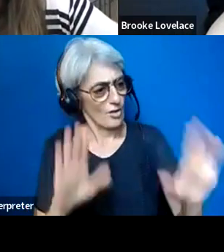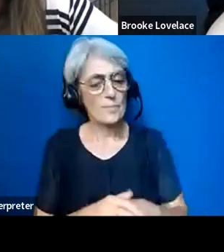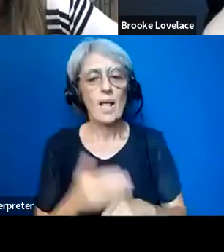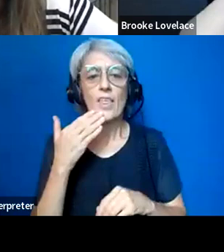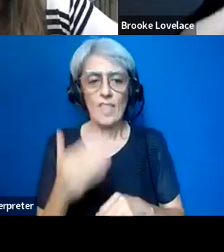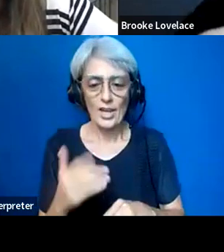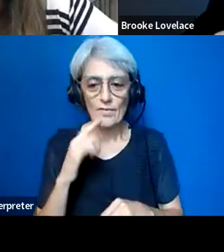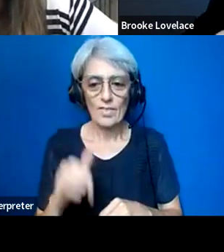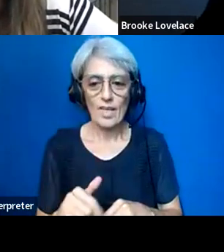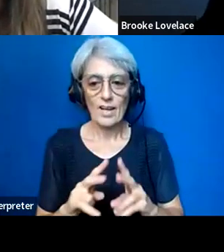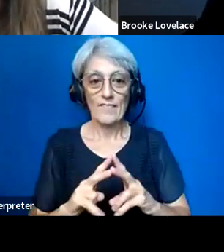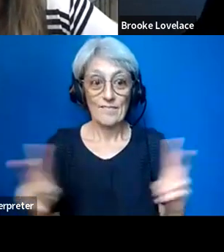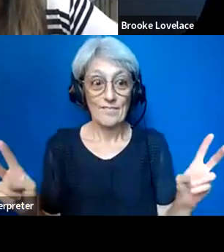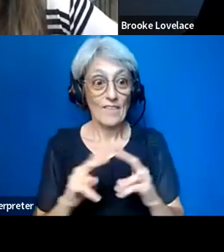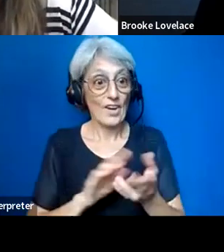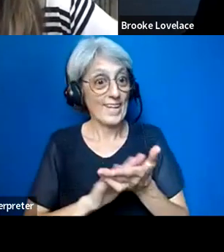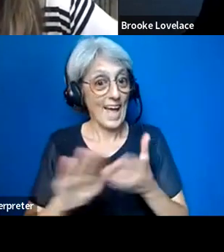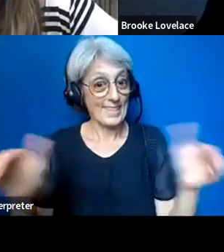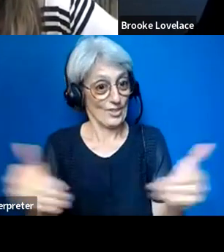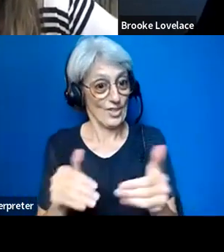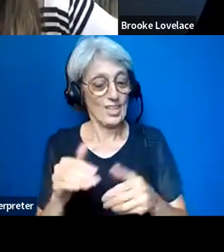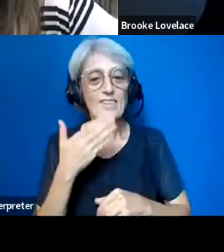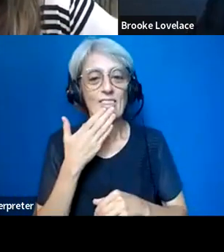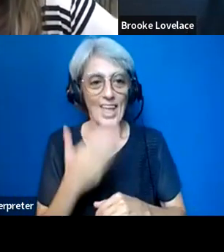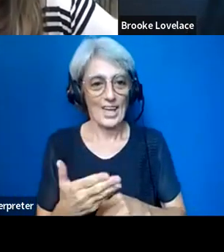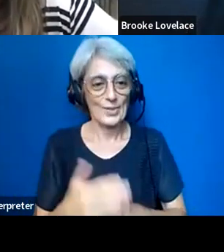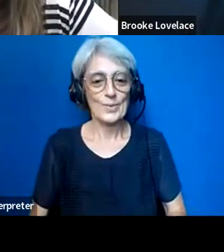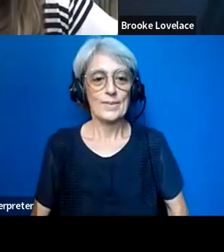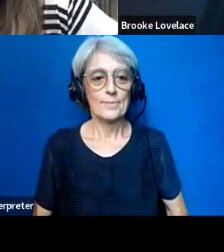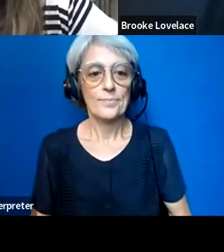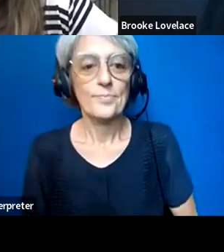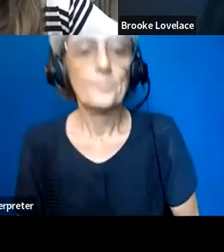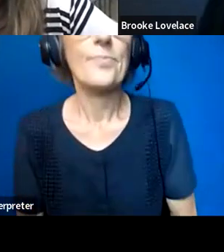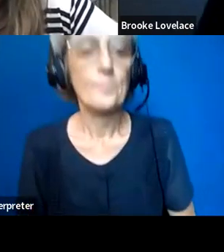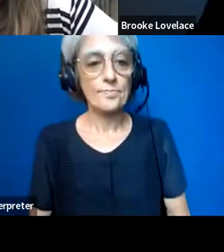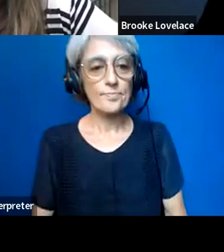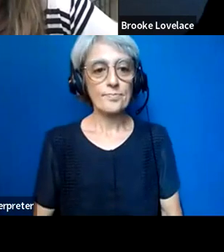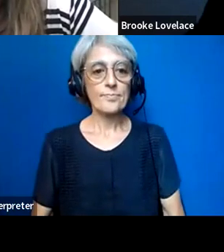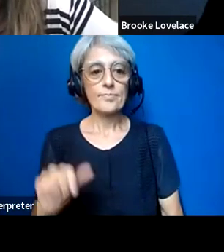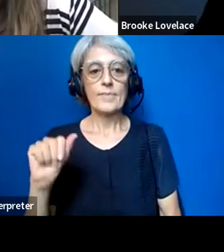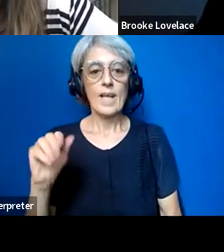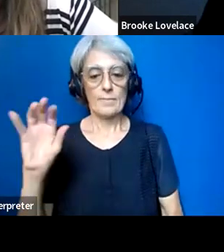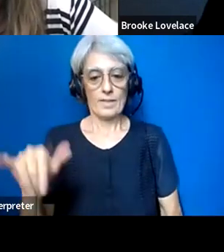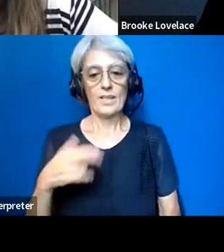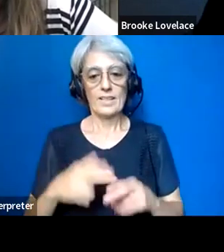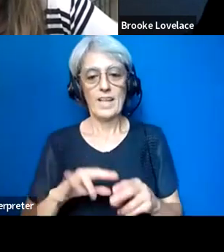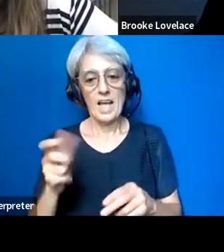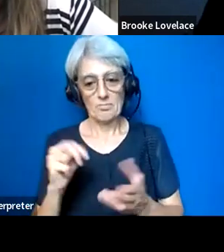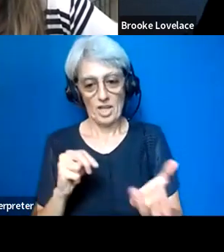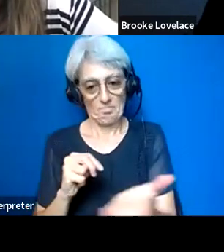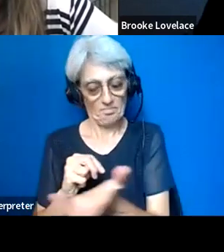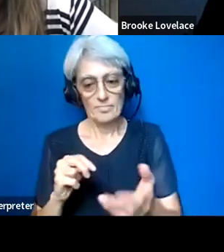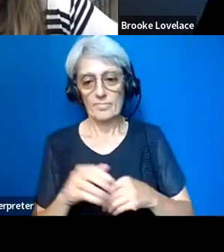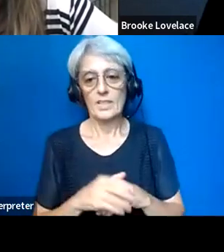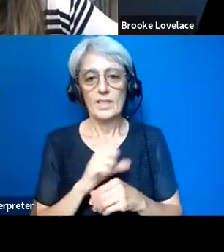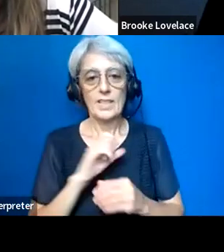that. Very, very nice introduction, Amy. Appreciate it. So as Amy said, I'm John Hollenreich. I'm the Deputy State Director for Senator Ernst's